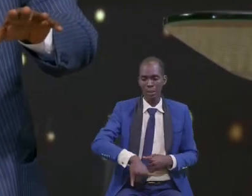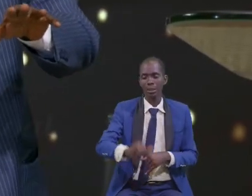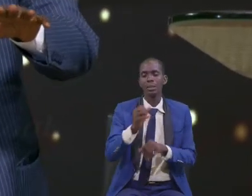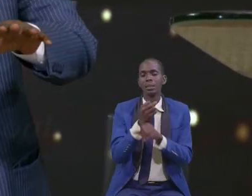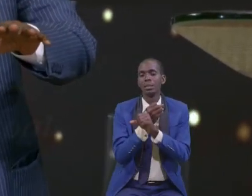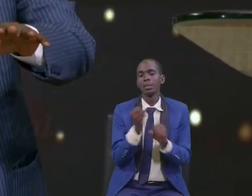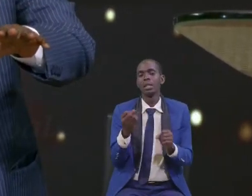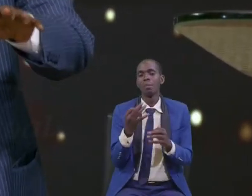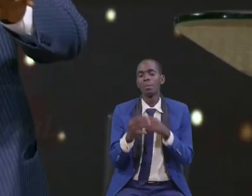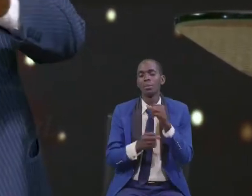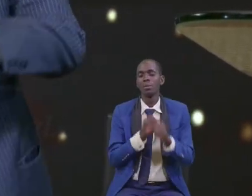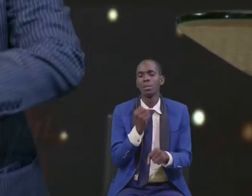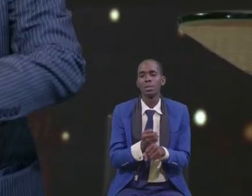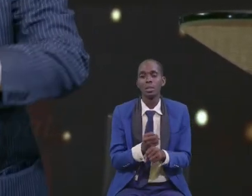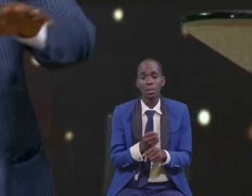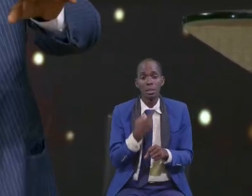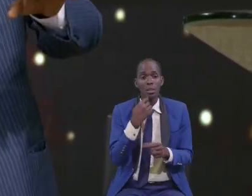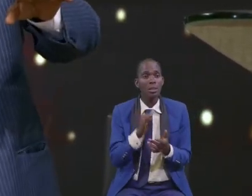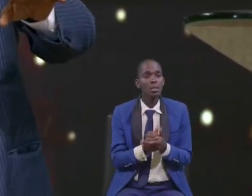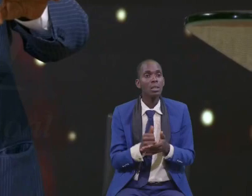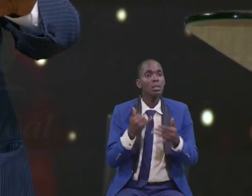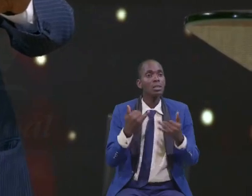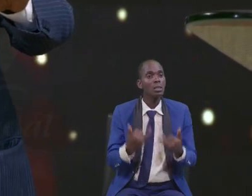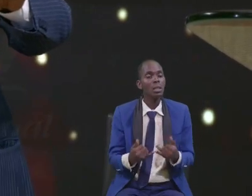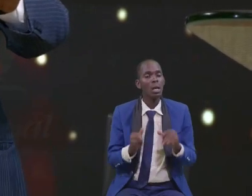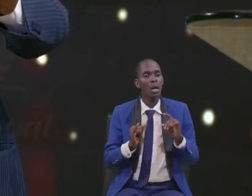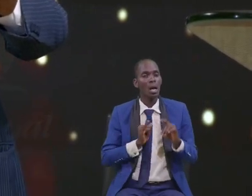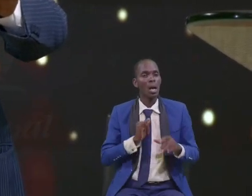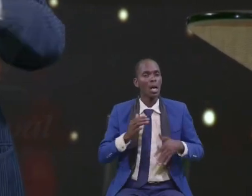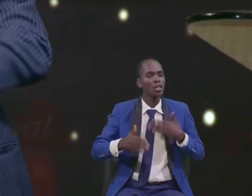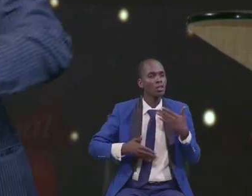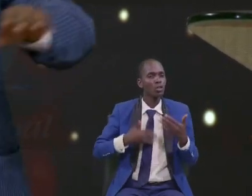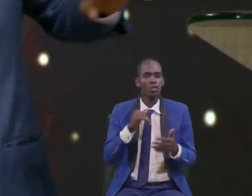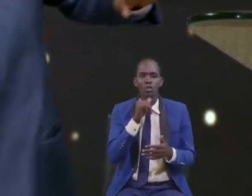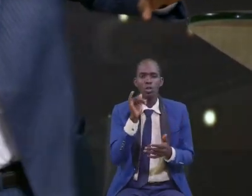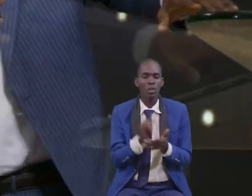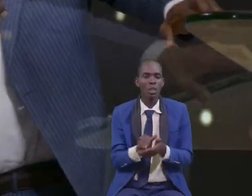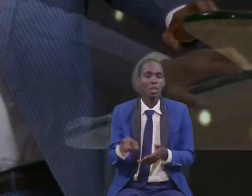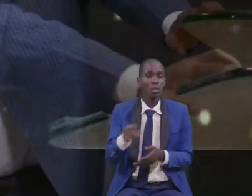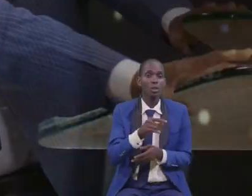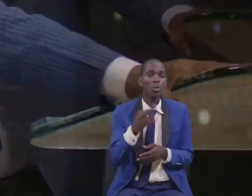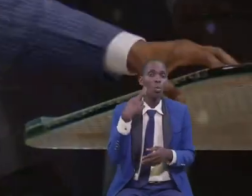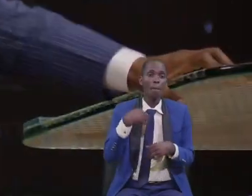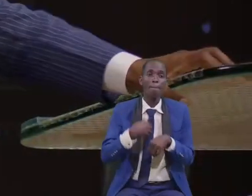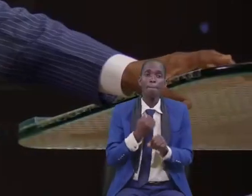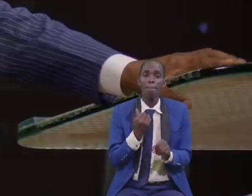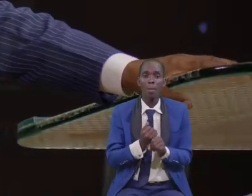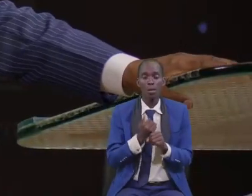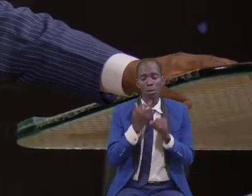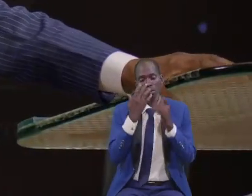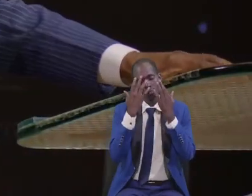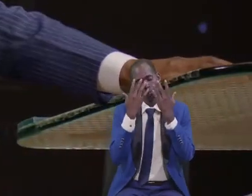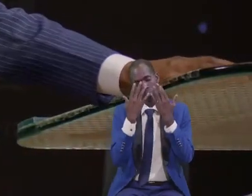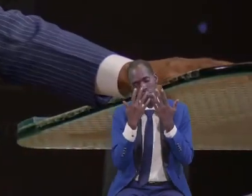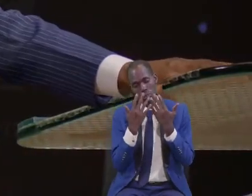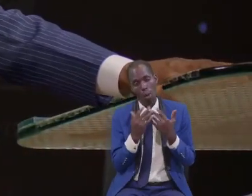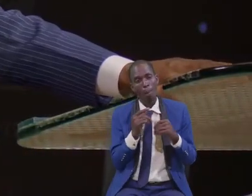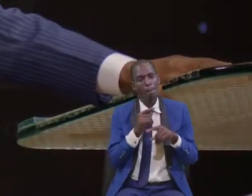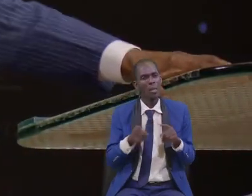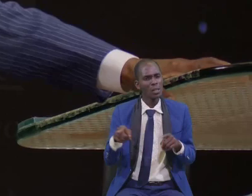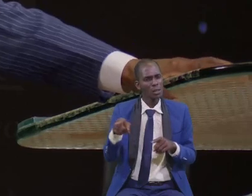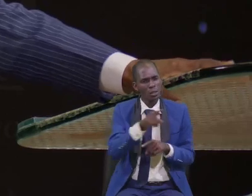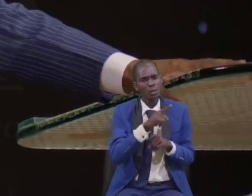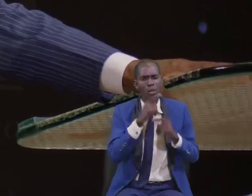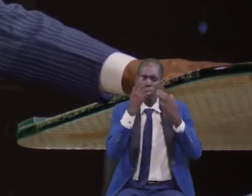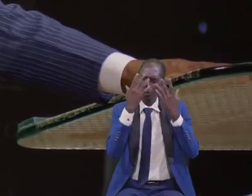says now, I rejoice not that ye were made sorry, but that she sorrowed to